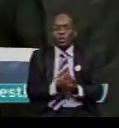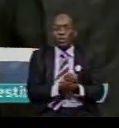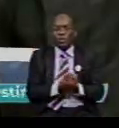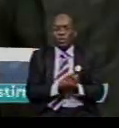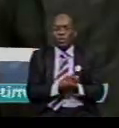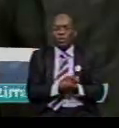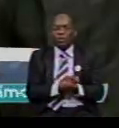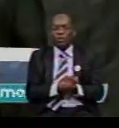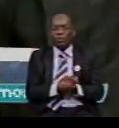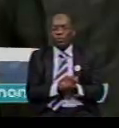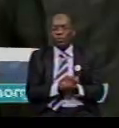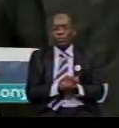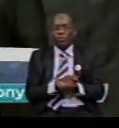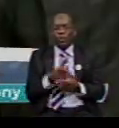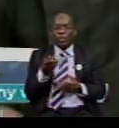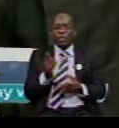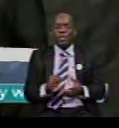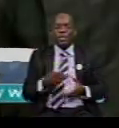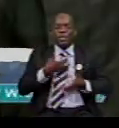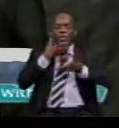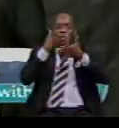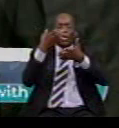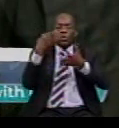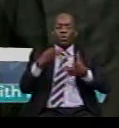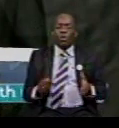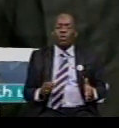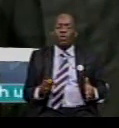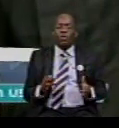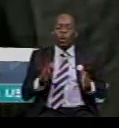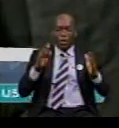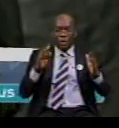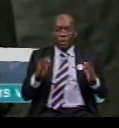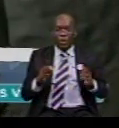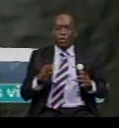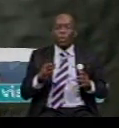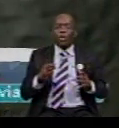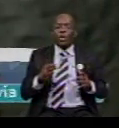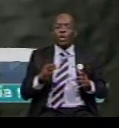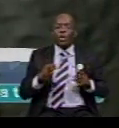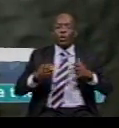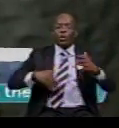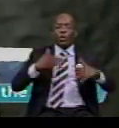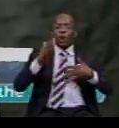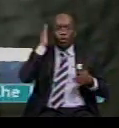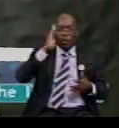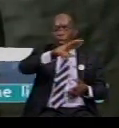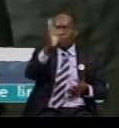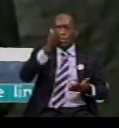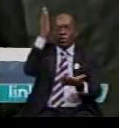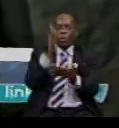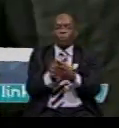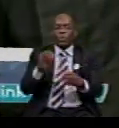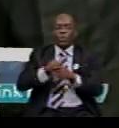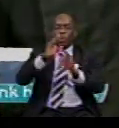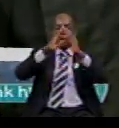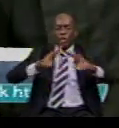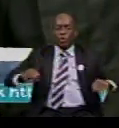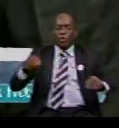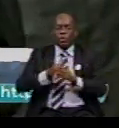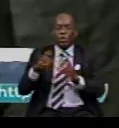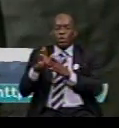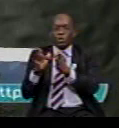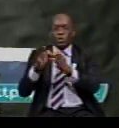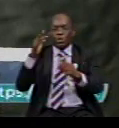The noise of joy shall never cease in your tabernacle in Jesus' name. As you go